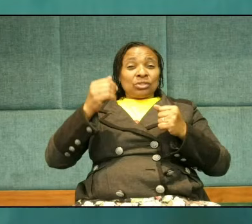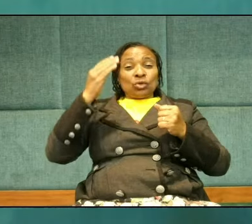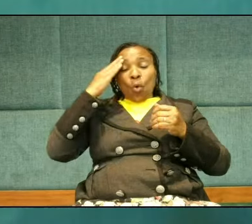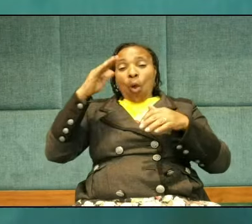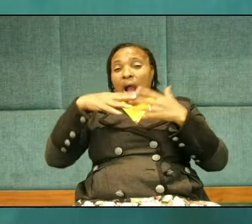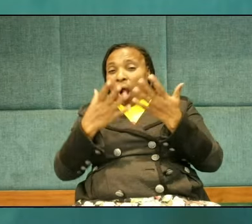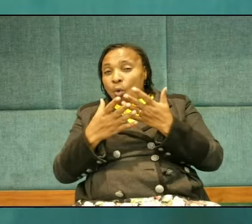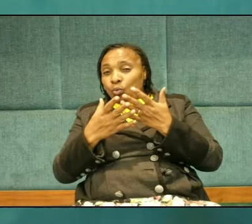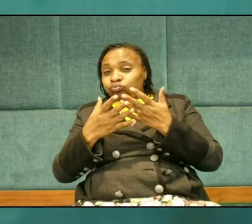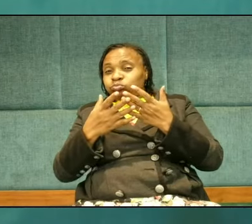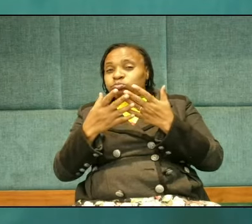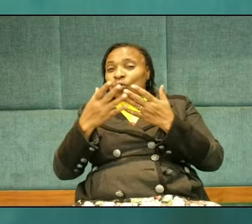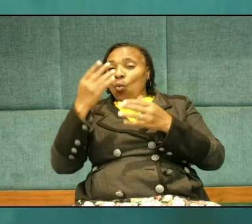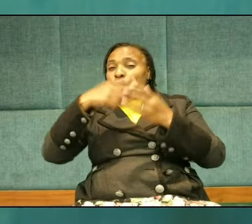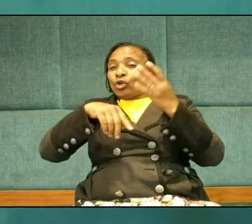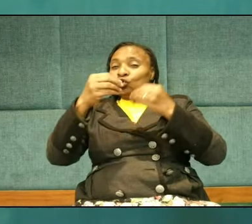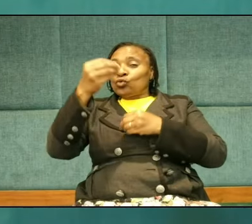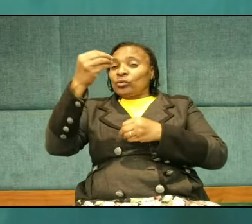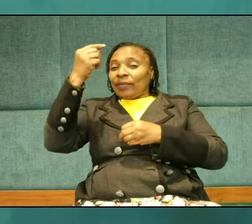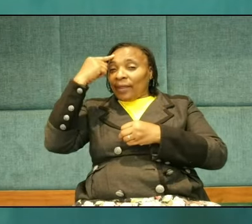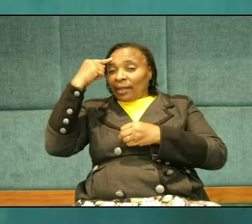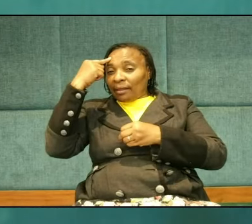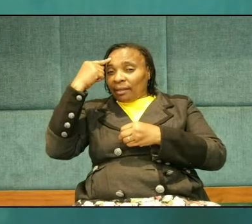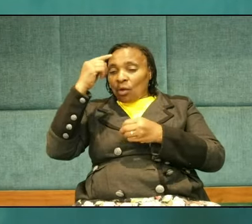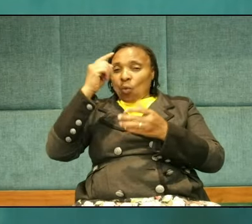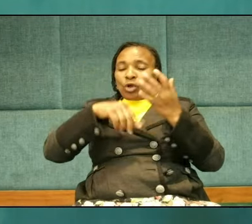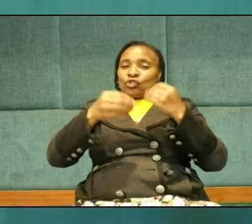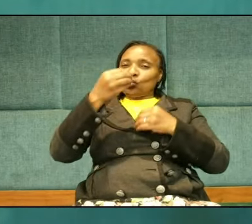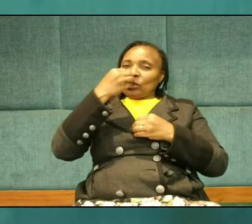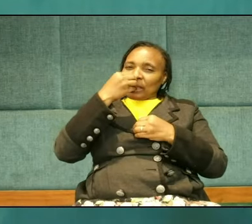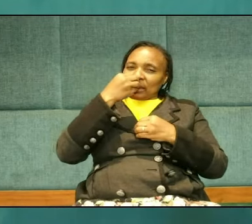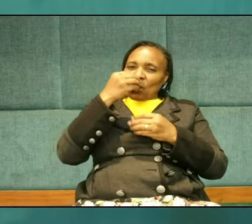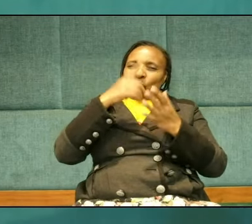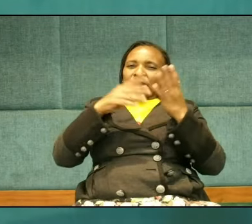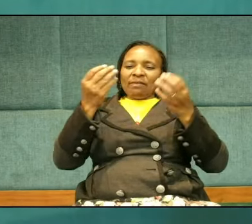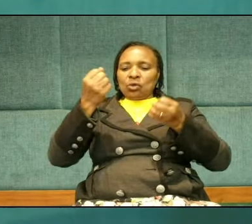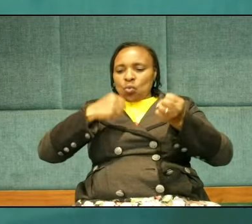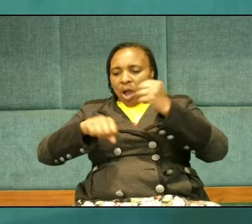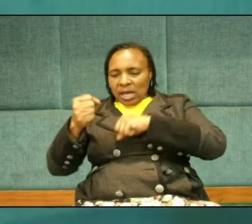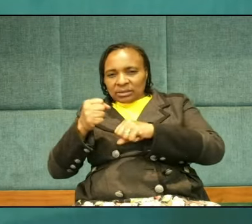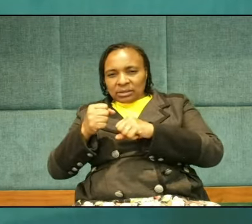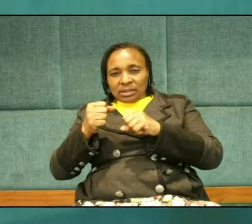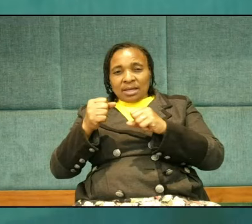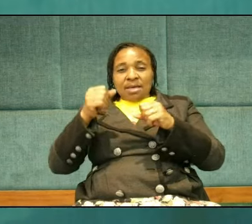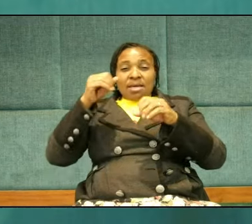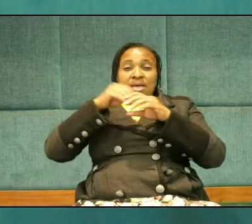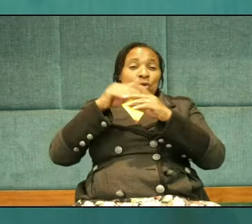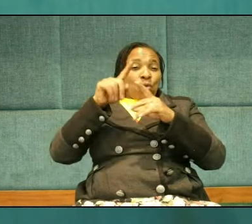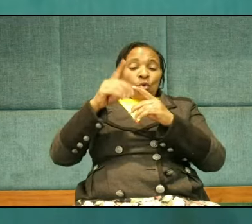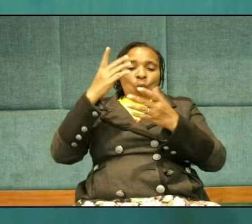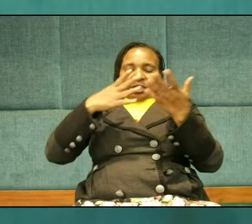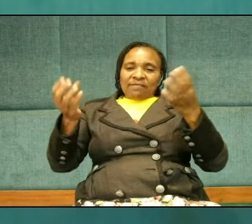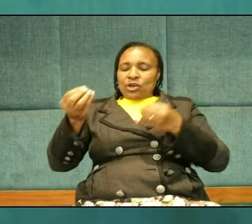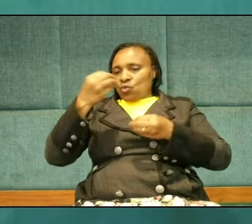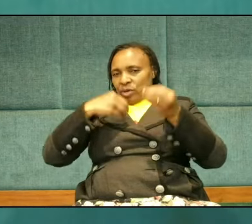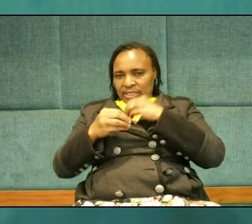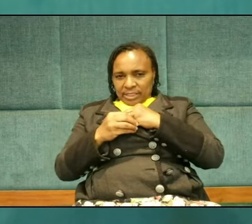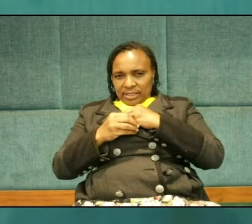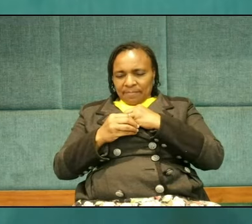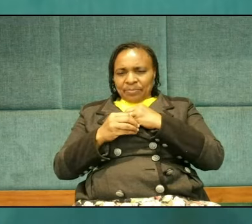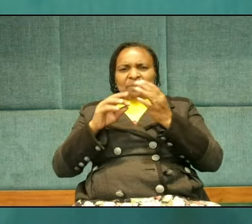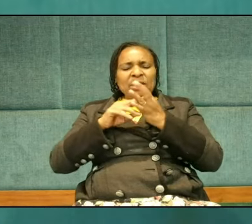think and even how we partake whatever we do. Yeah, so I think this is actually something that we need to